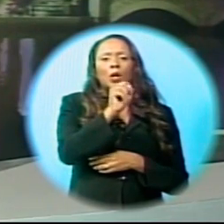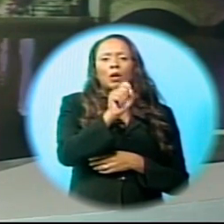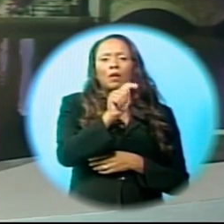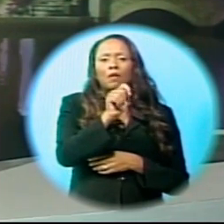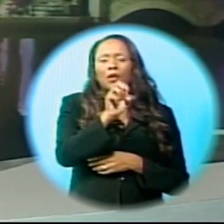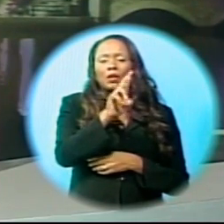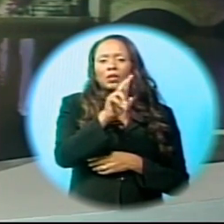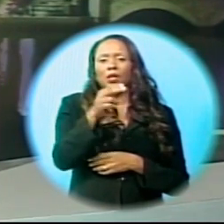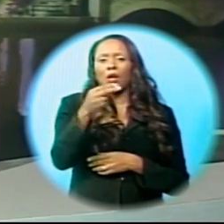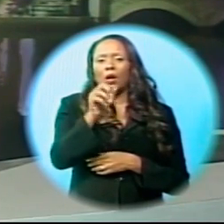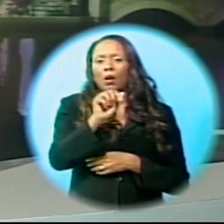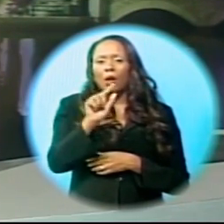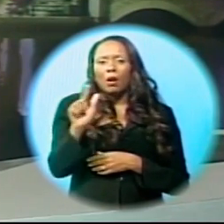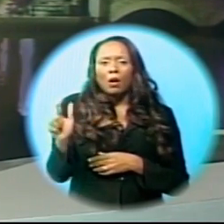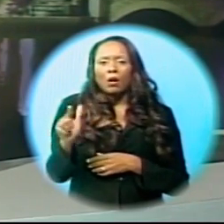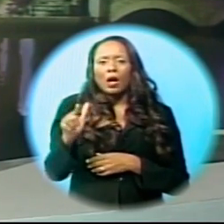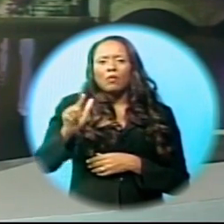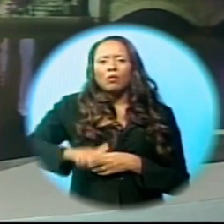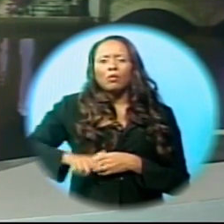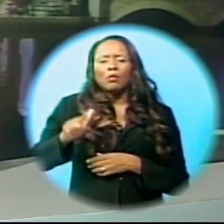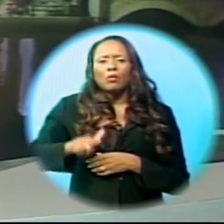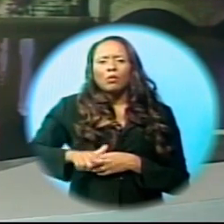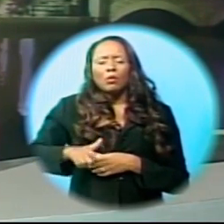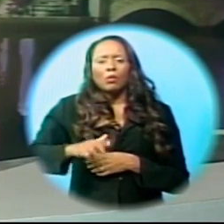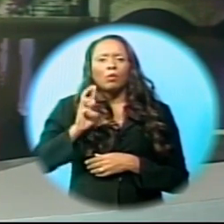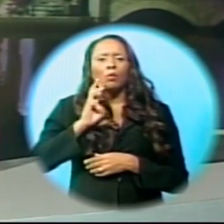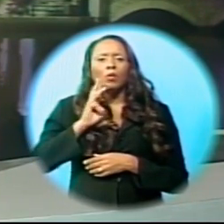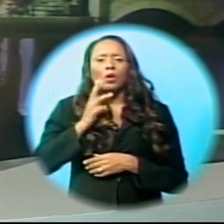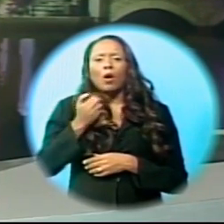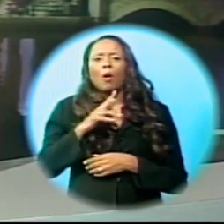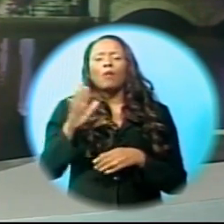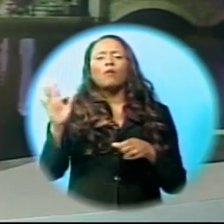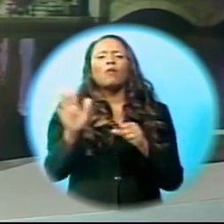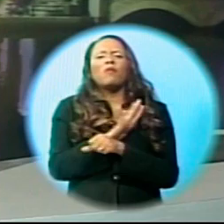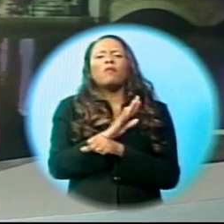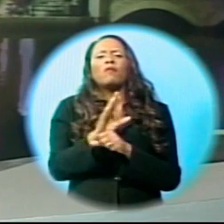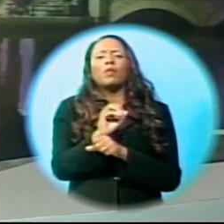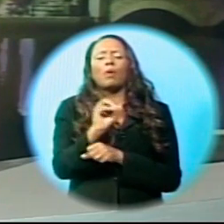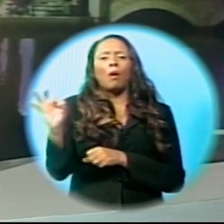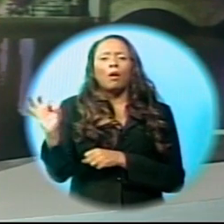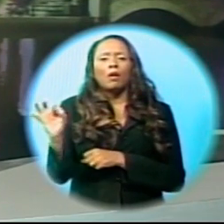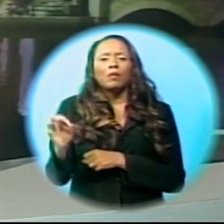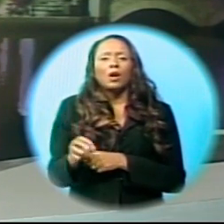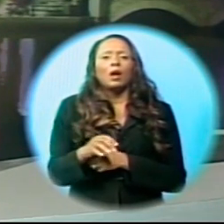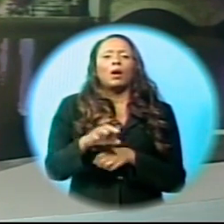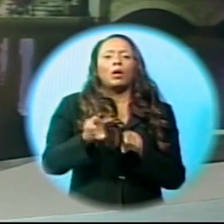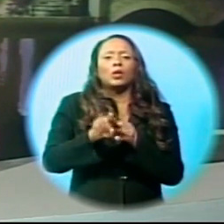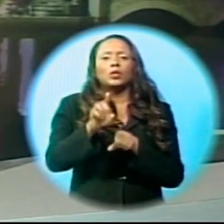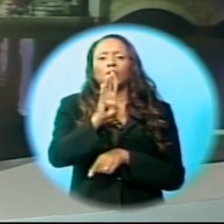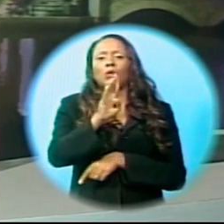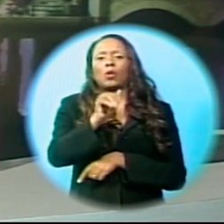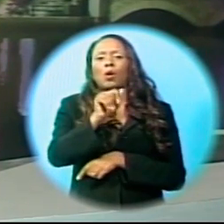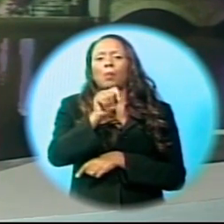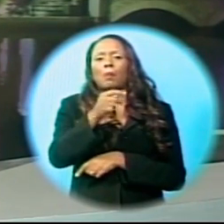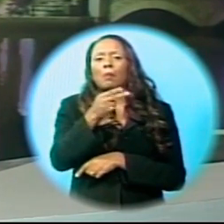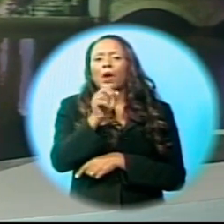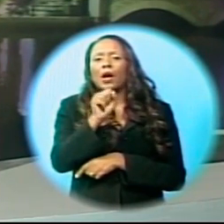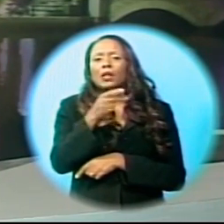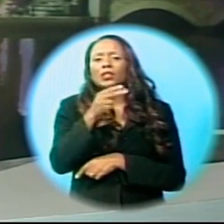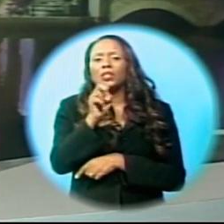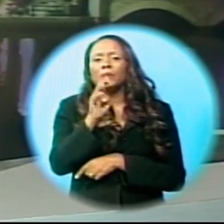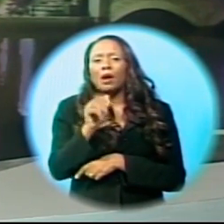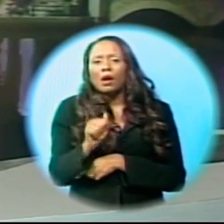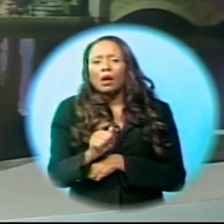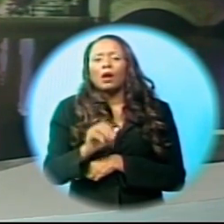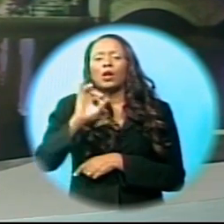Hall in St. John could experience low pressure or water outages. Other affected areas will be Tent Bay, Bathsheba, Joes